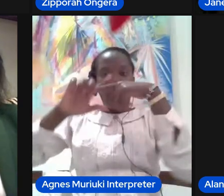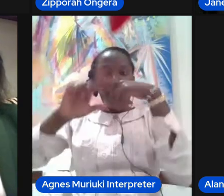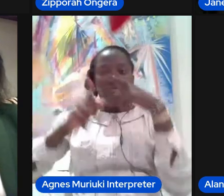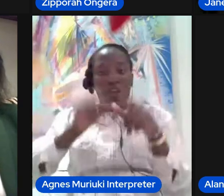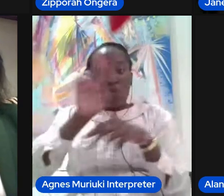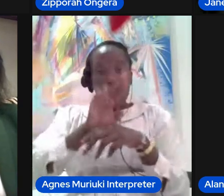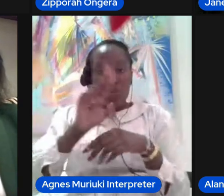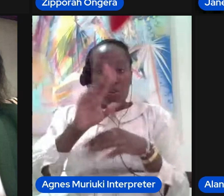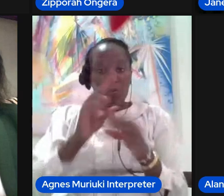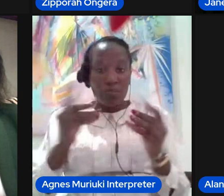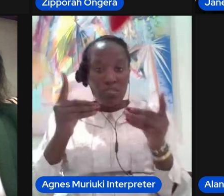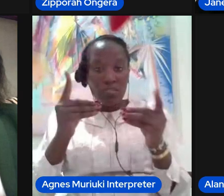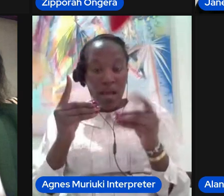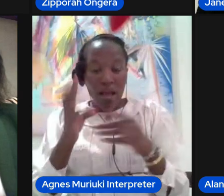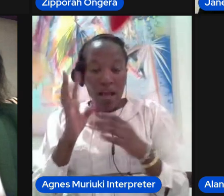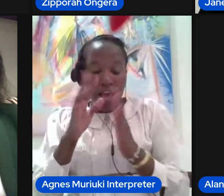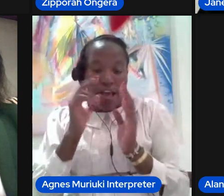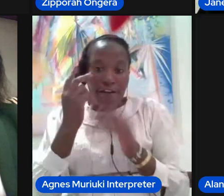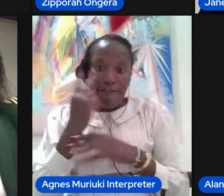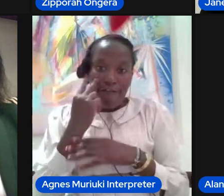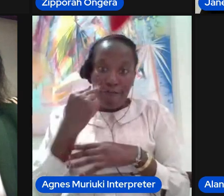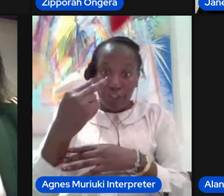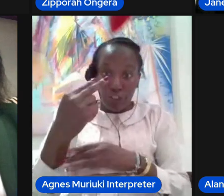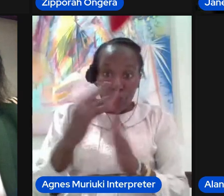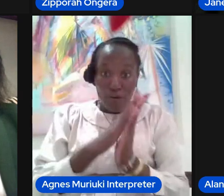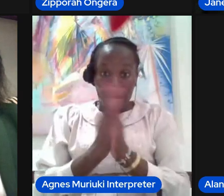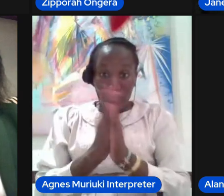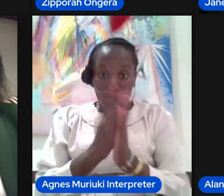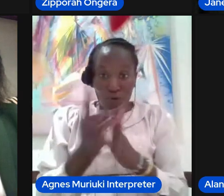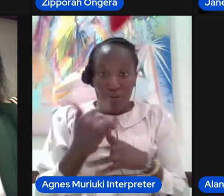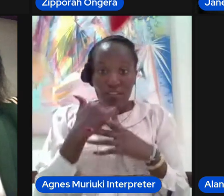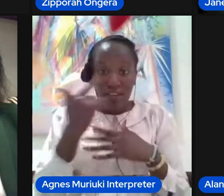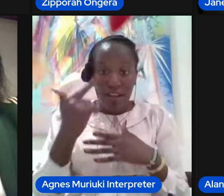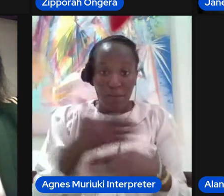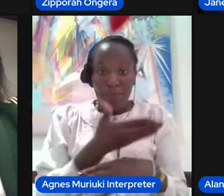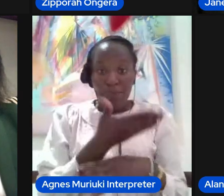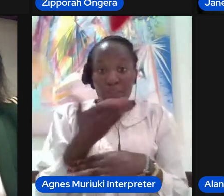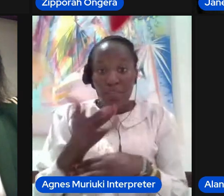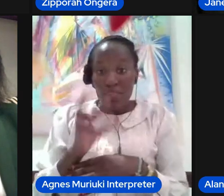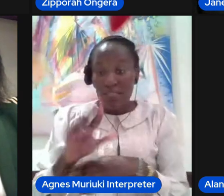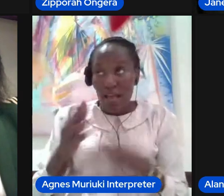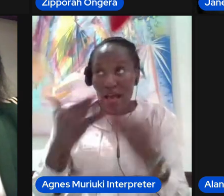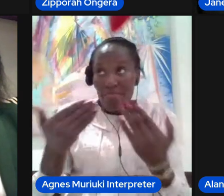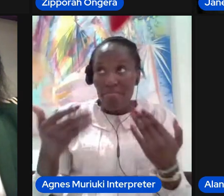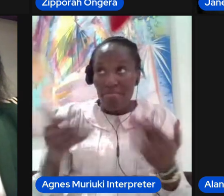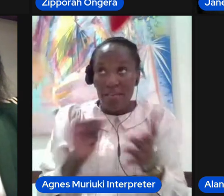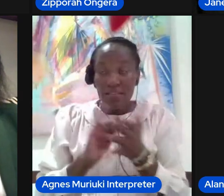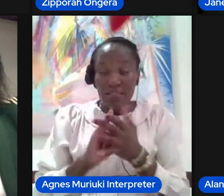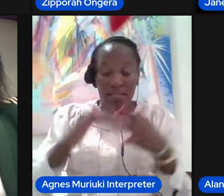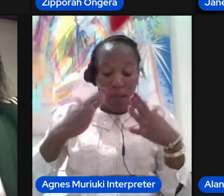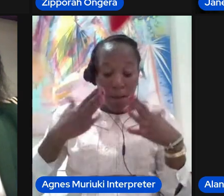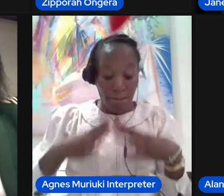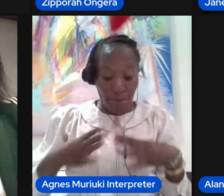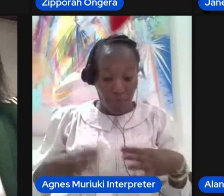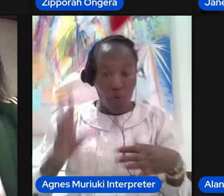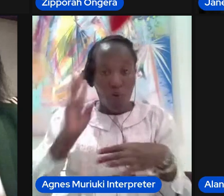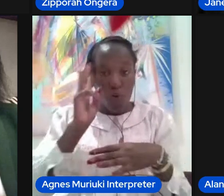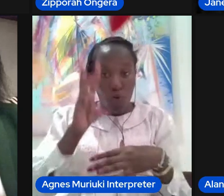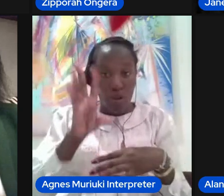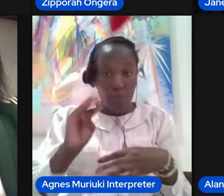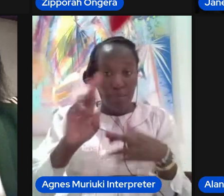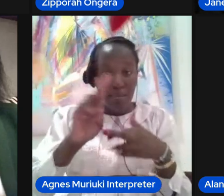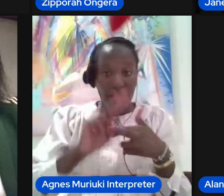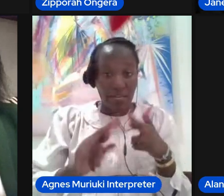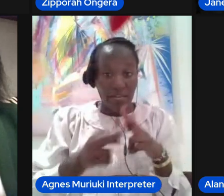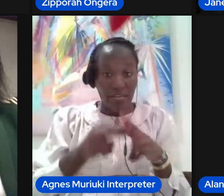visual storytelling, and these are the things that people will be relating with. And